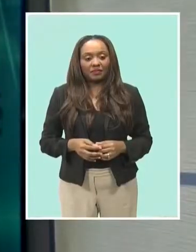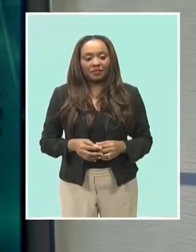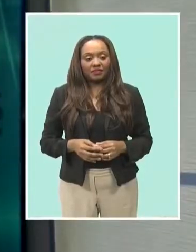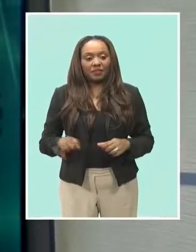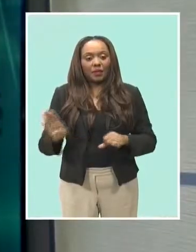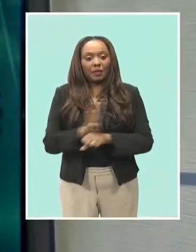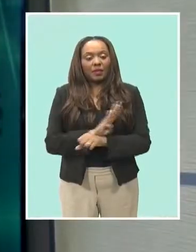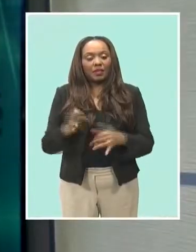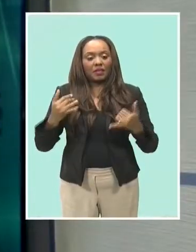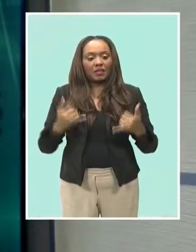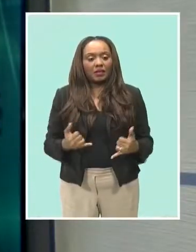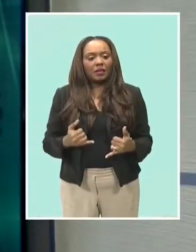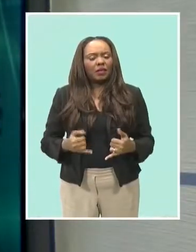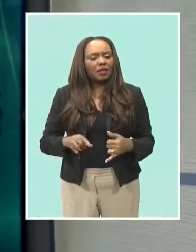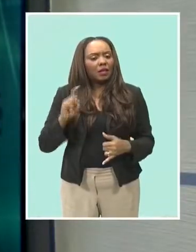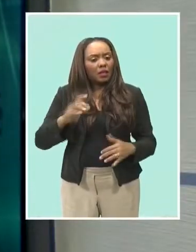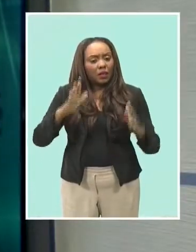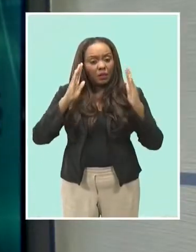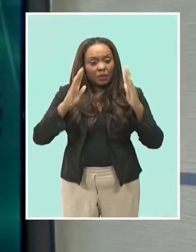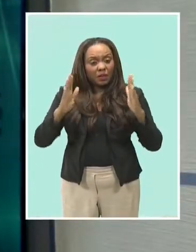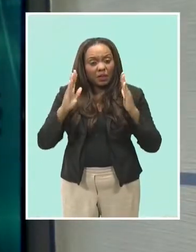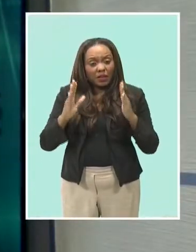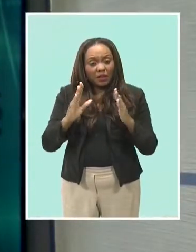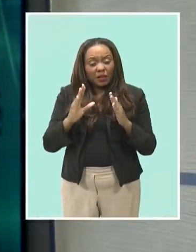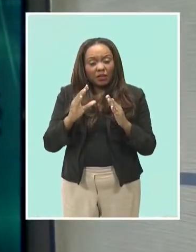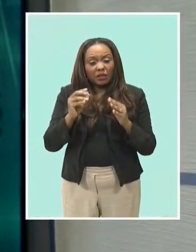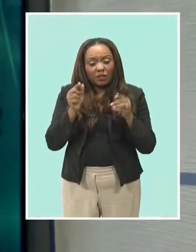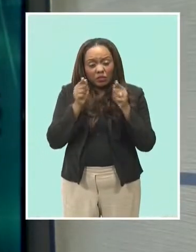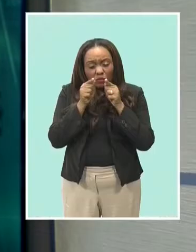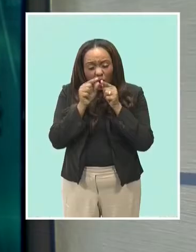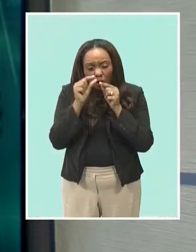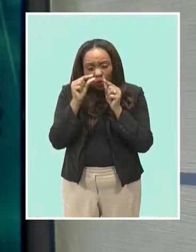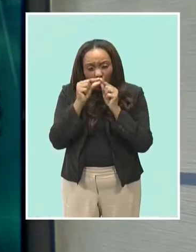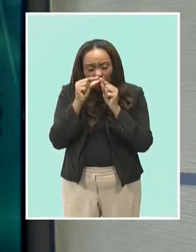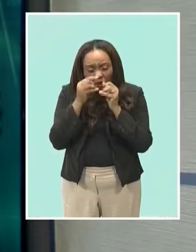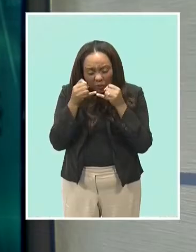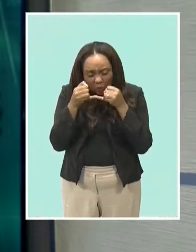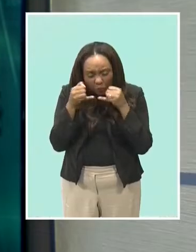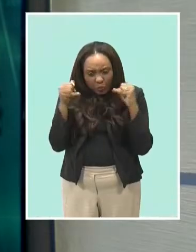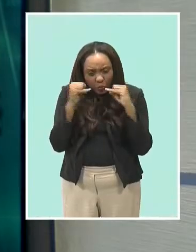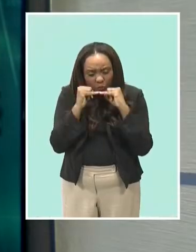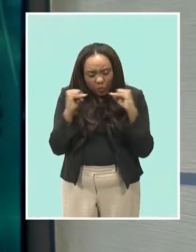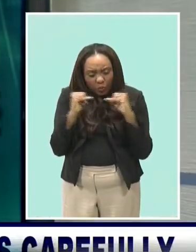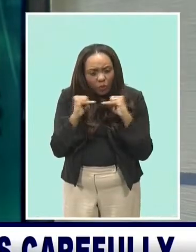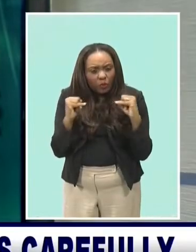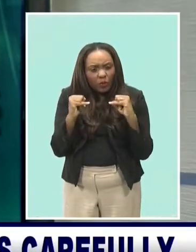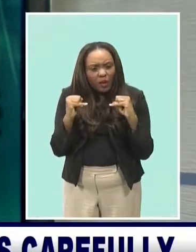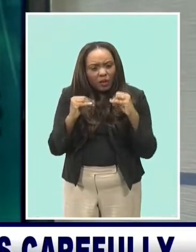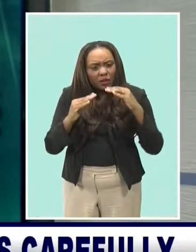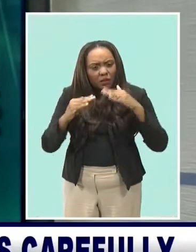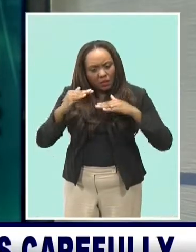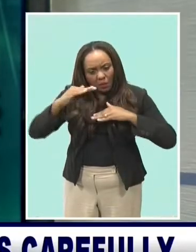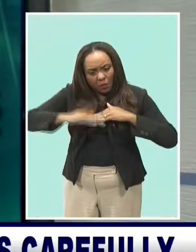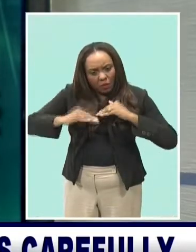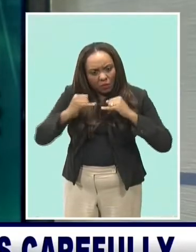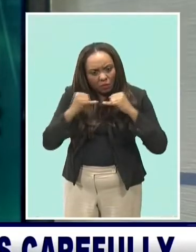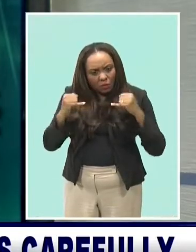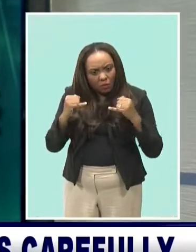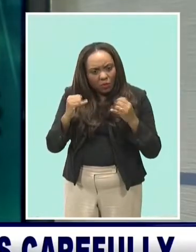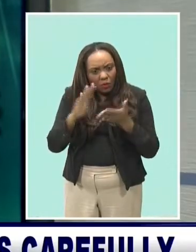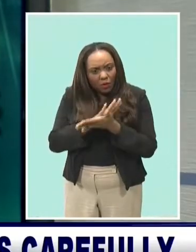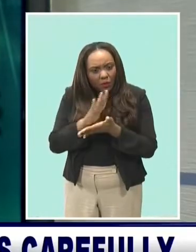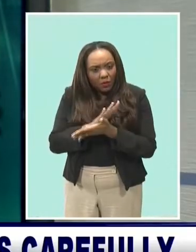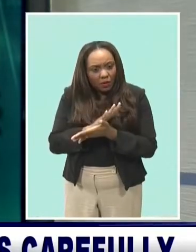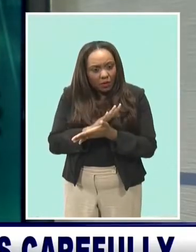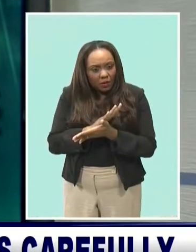In business tonight, you need to pay attention to the fine print. This advice to consumers who apply for loans, especially the